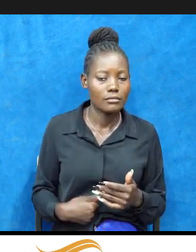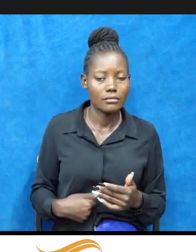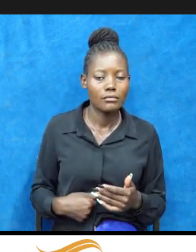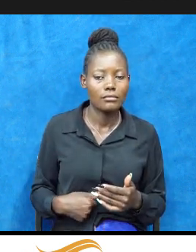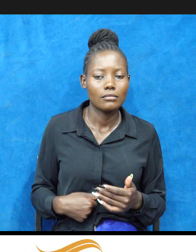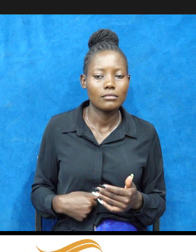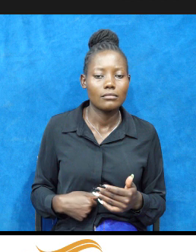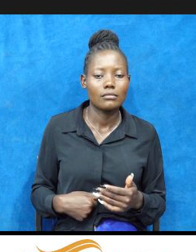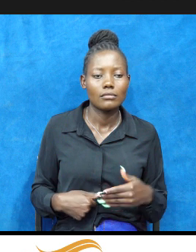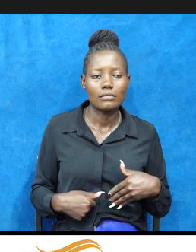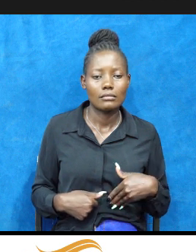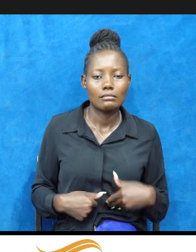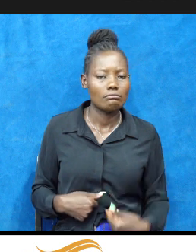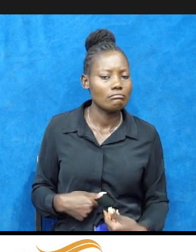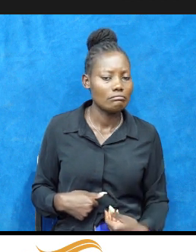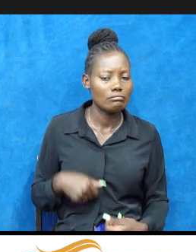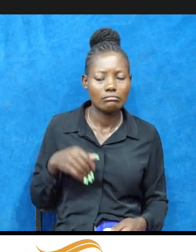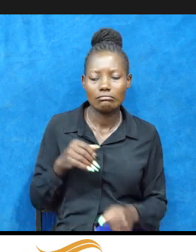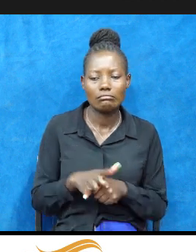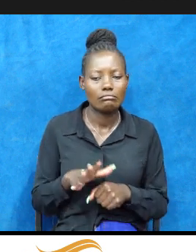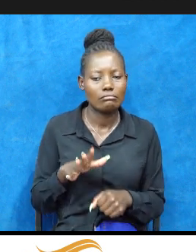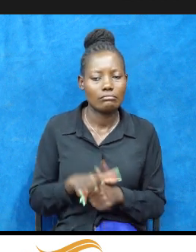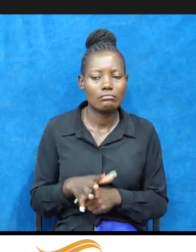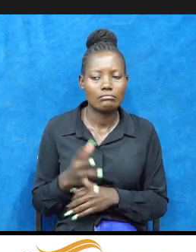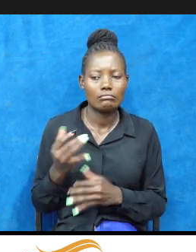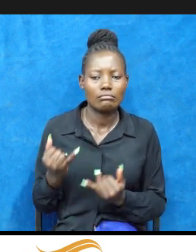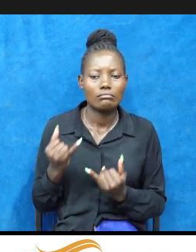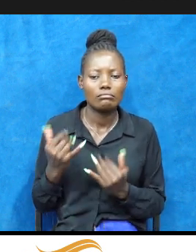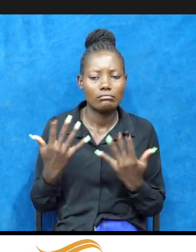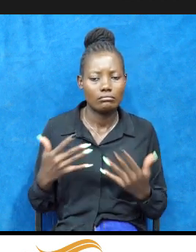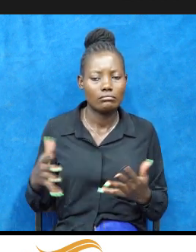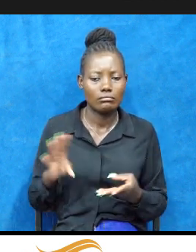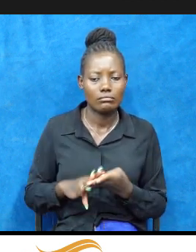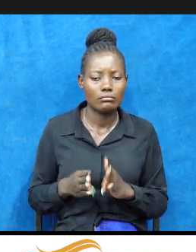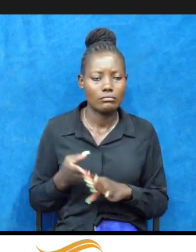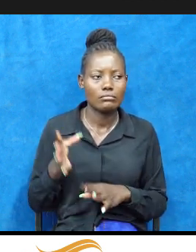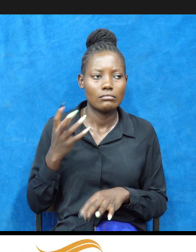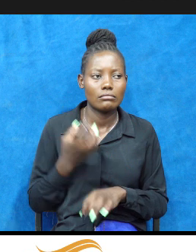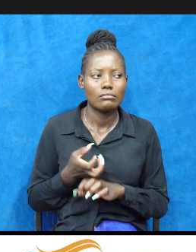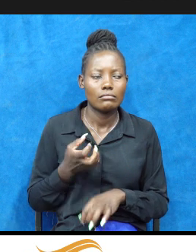mean, the overload is extreme. It is very, very difficult.